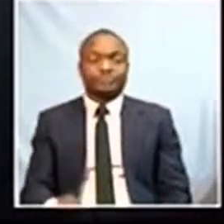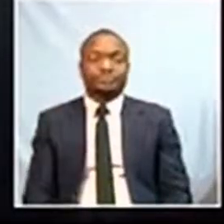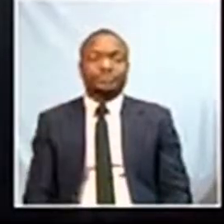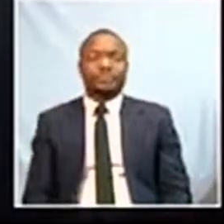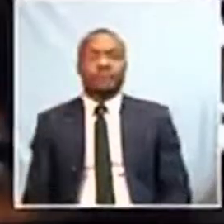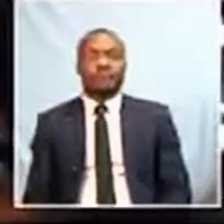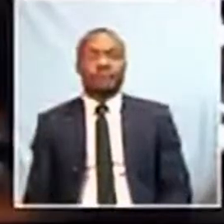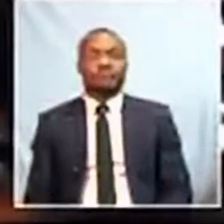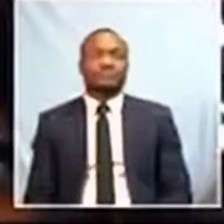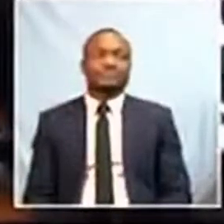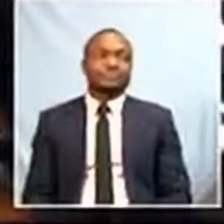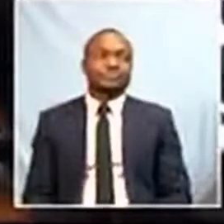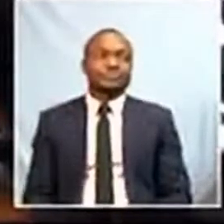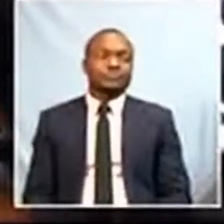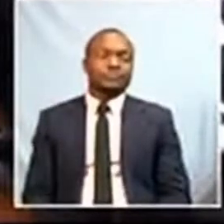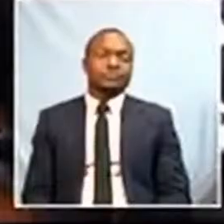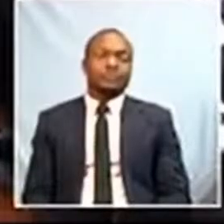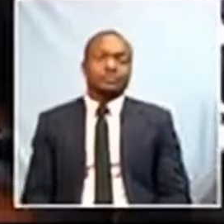Province. Thank you.